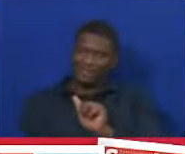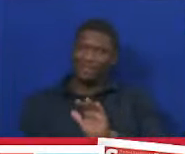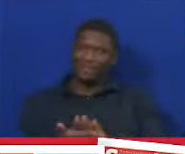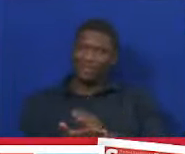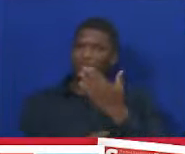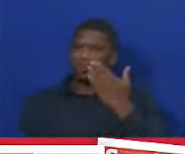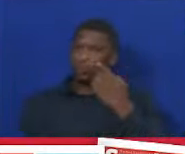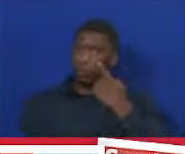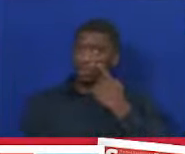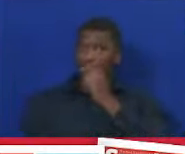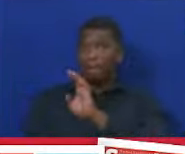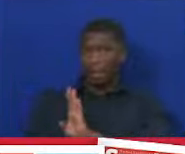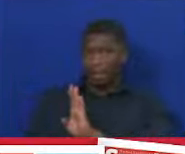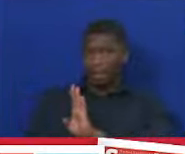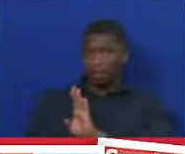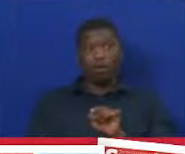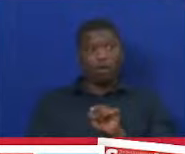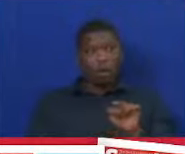and